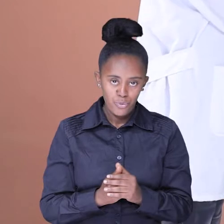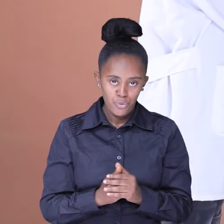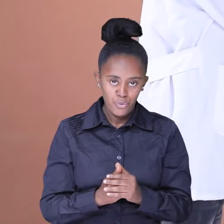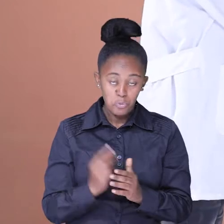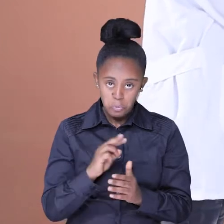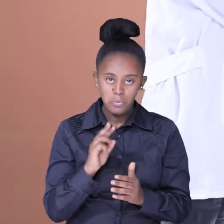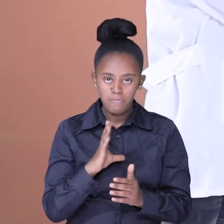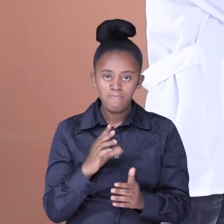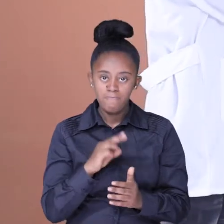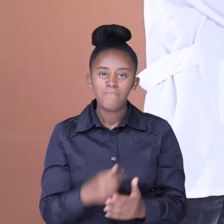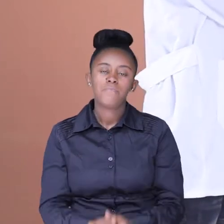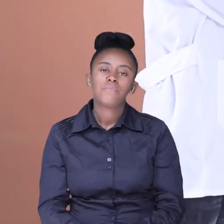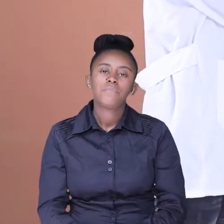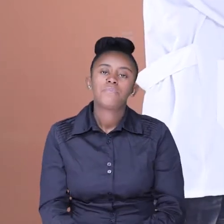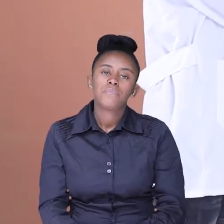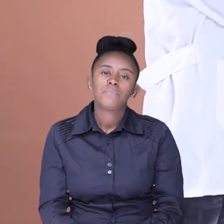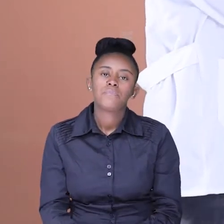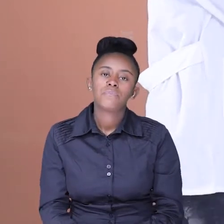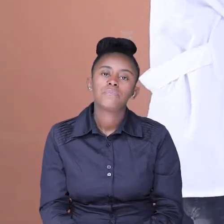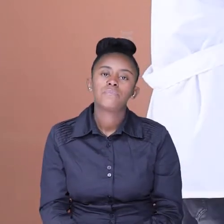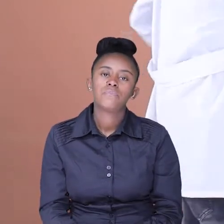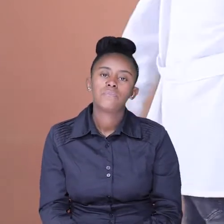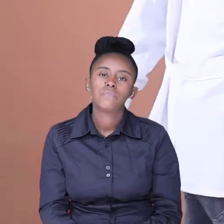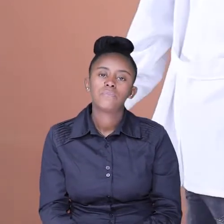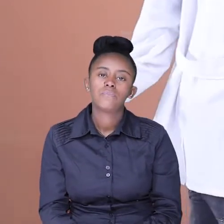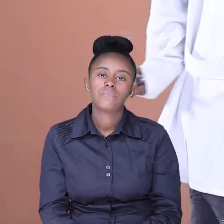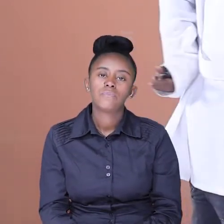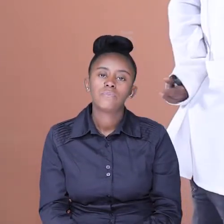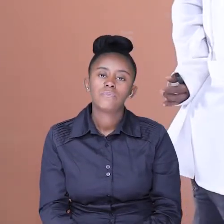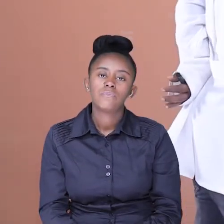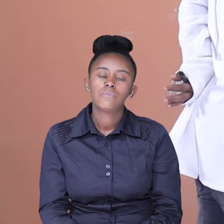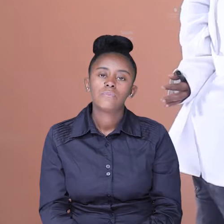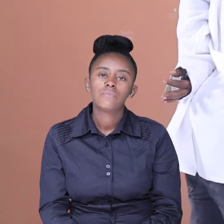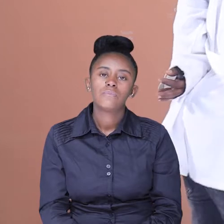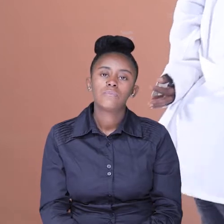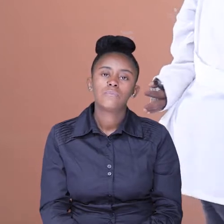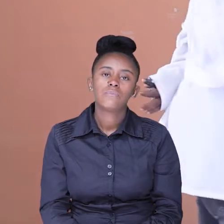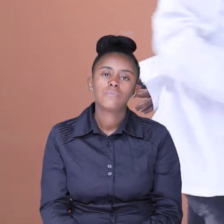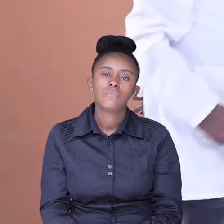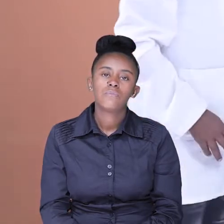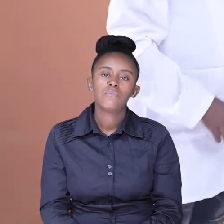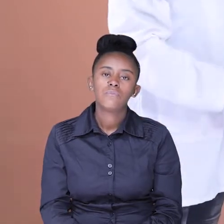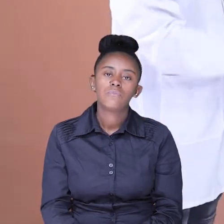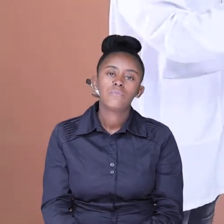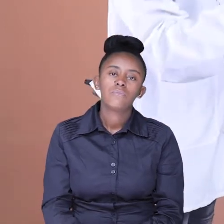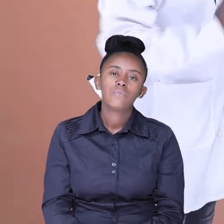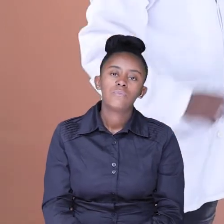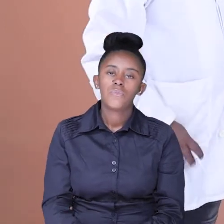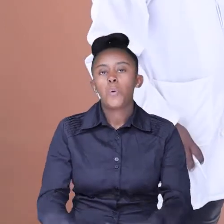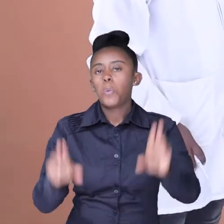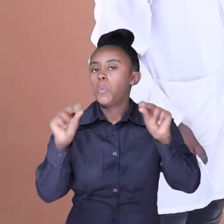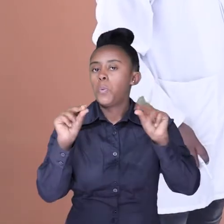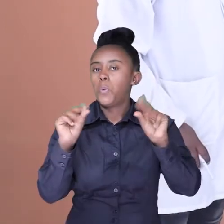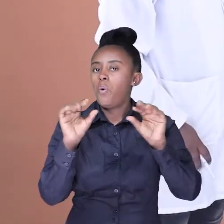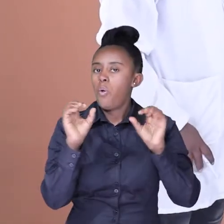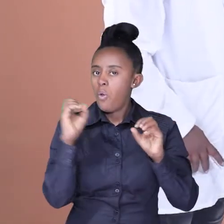When the input at A is 1, the input at B is 0, the output is 0. We have no lights.